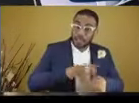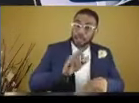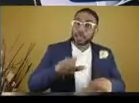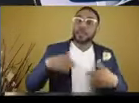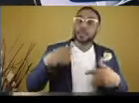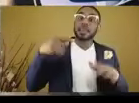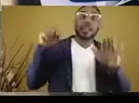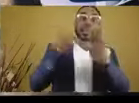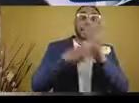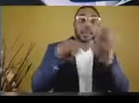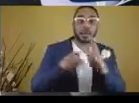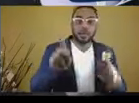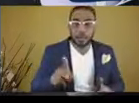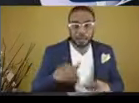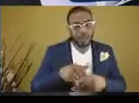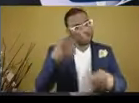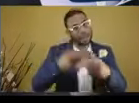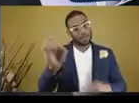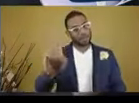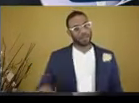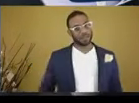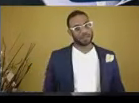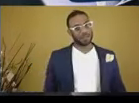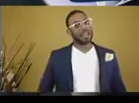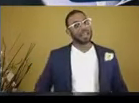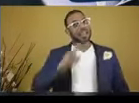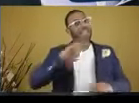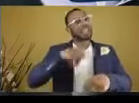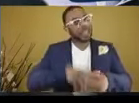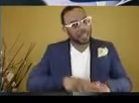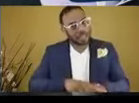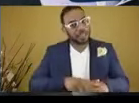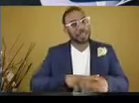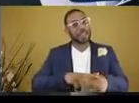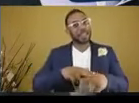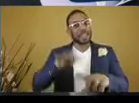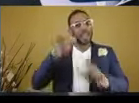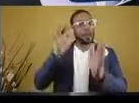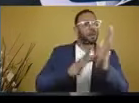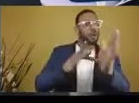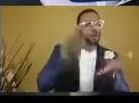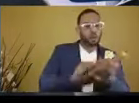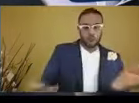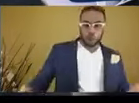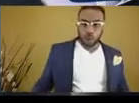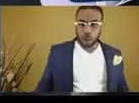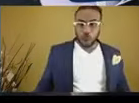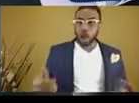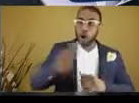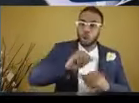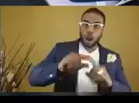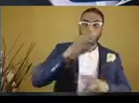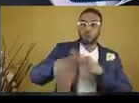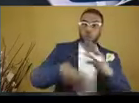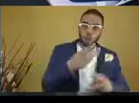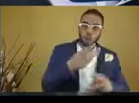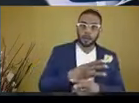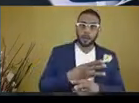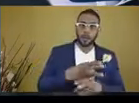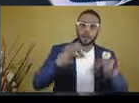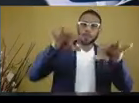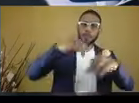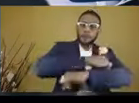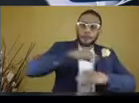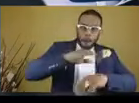killed people in the name of democracy. This is a nation that has exploited the resources around the world and dropped bombs